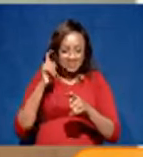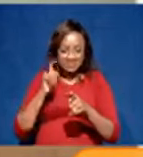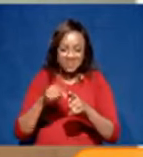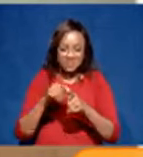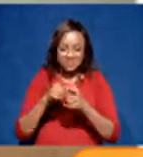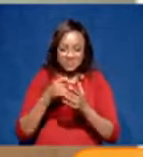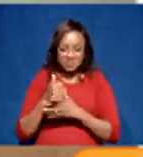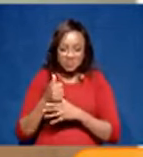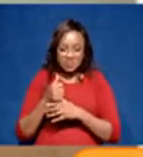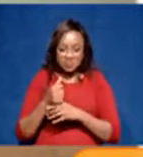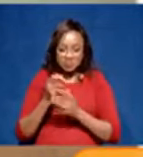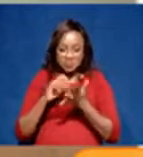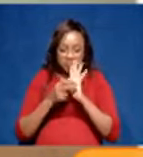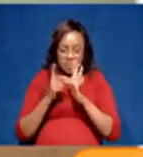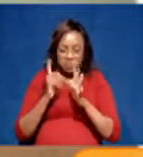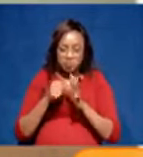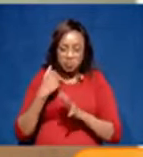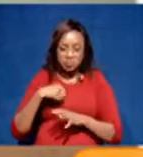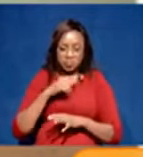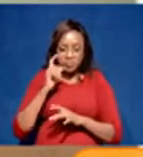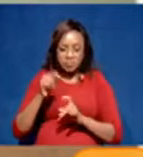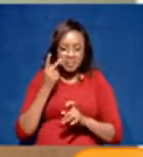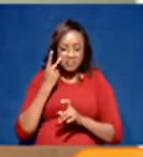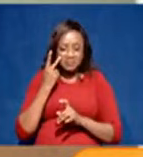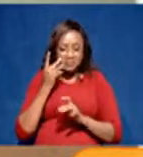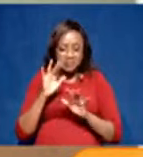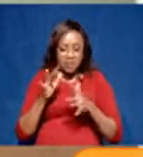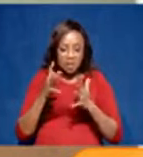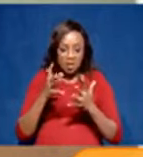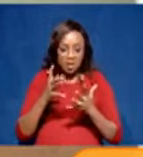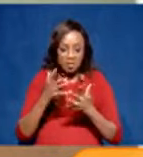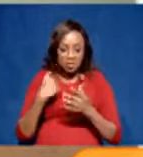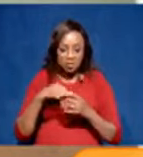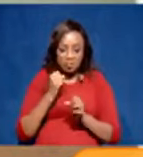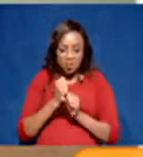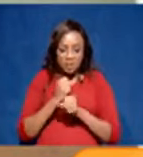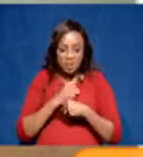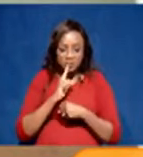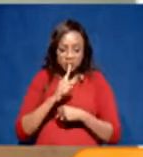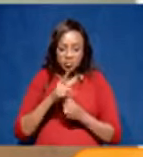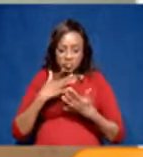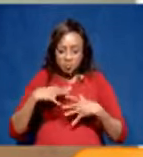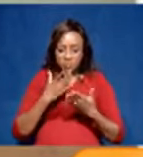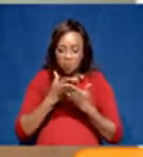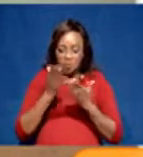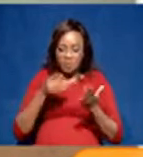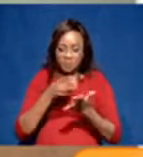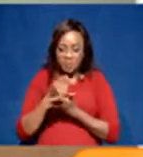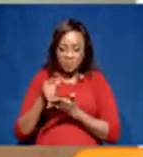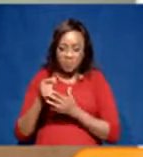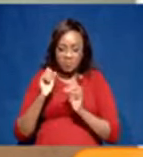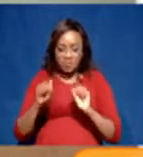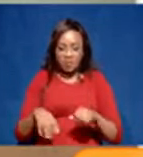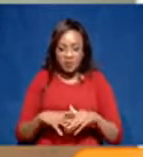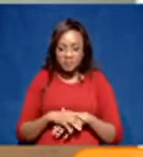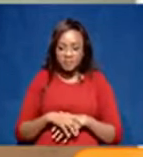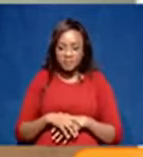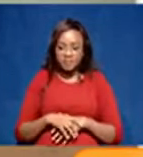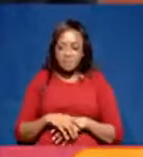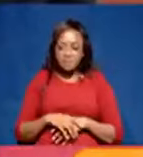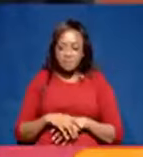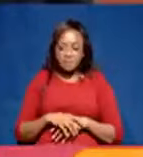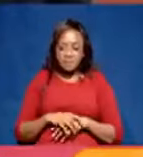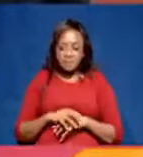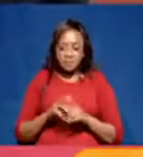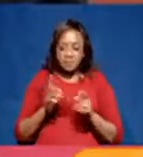So administratively, then we are going to look at how is it that then we ensure that people pay up. But it's, well, in it's that a case, challenge, isn't it really then the same as